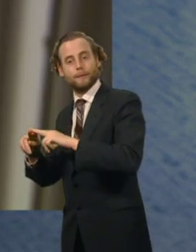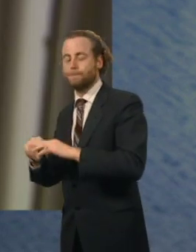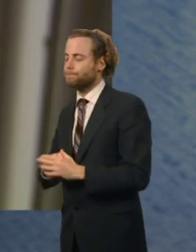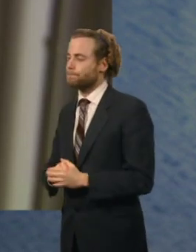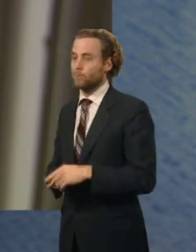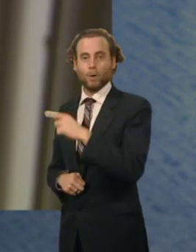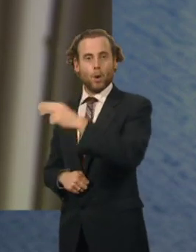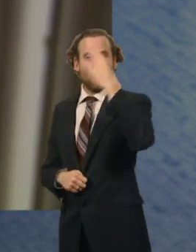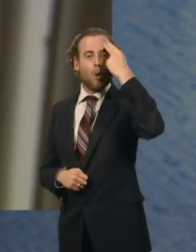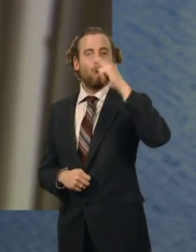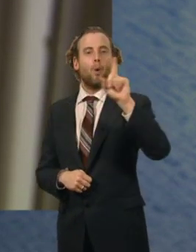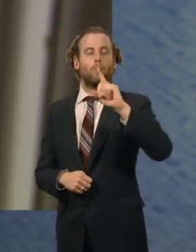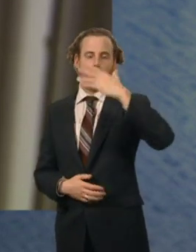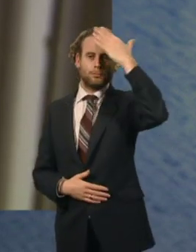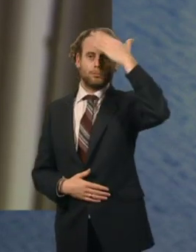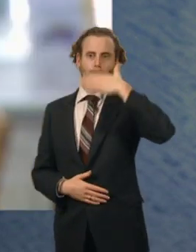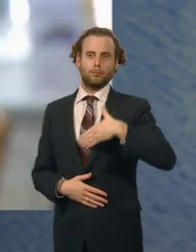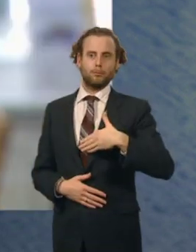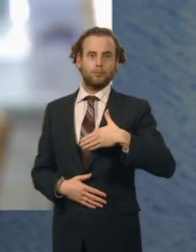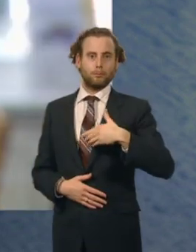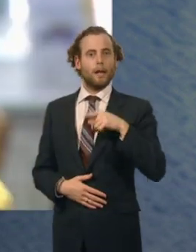It's called the still face experiment.